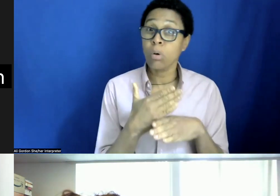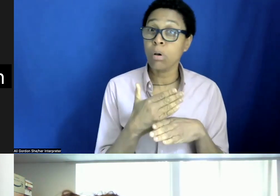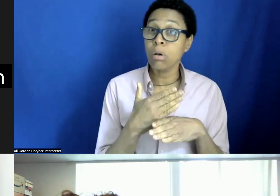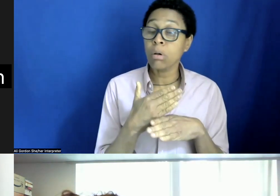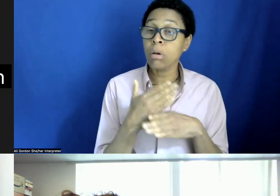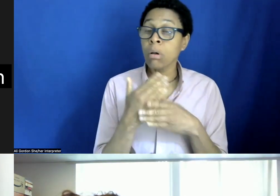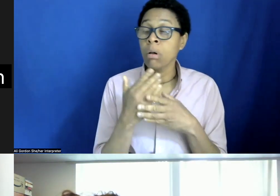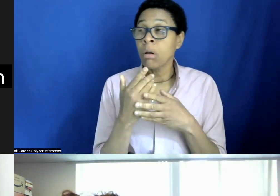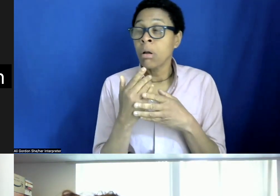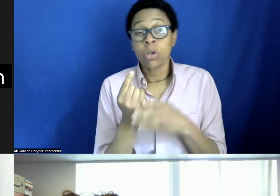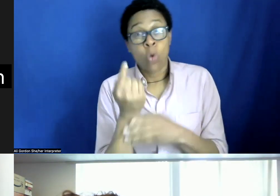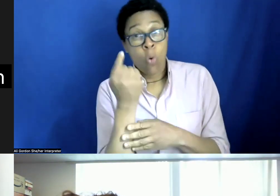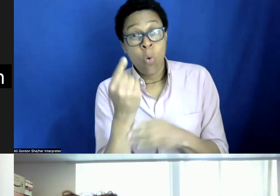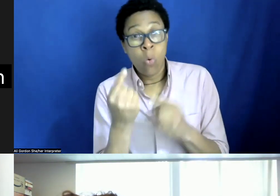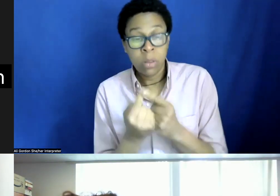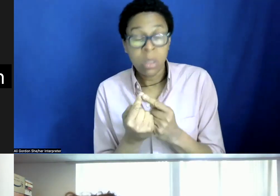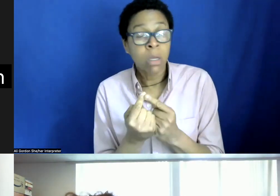sort of